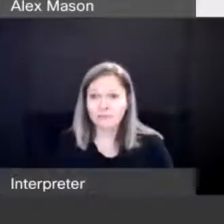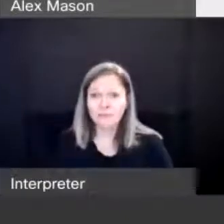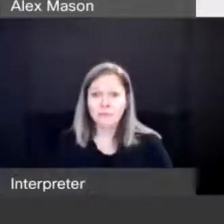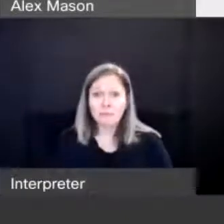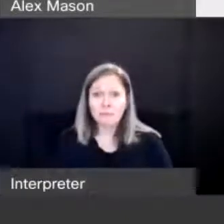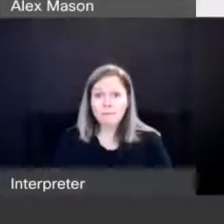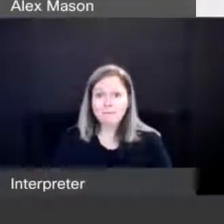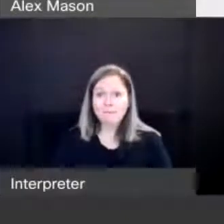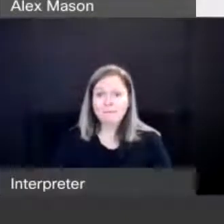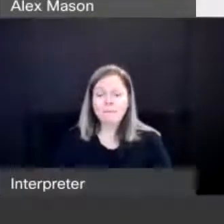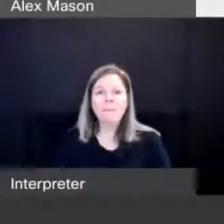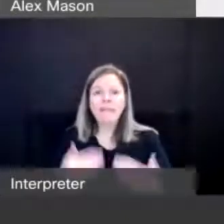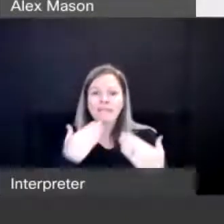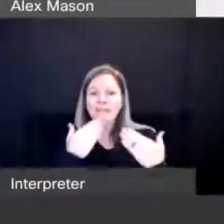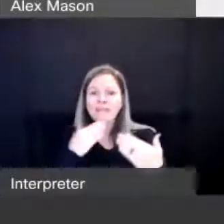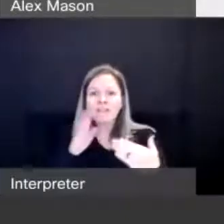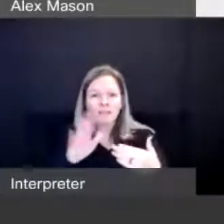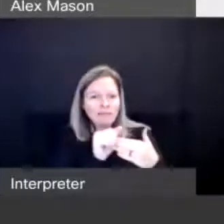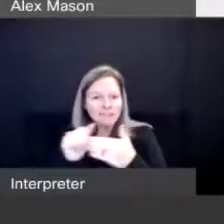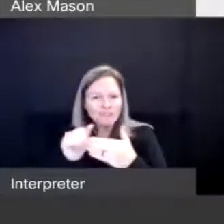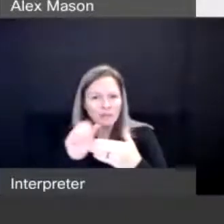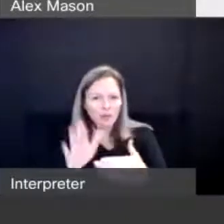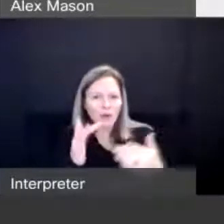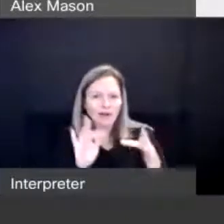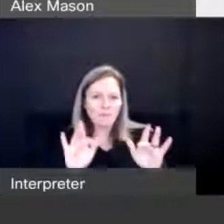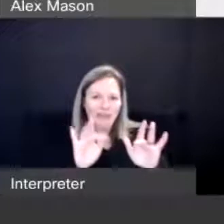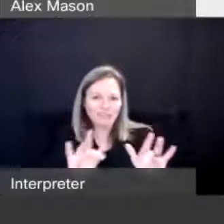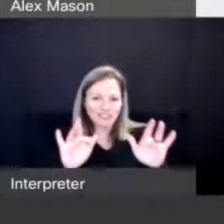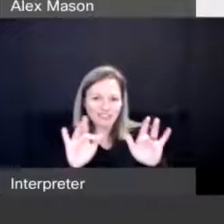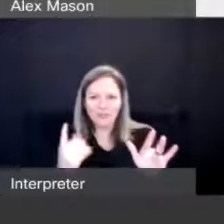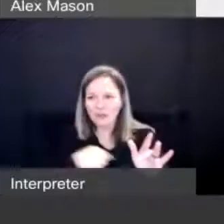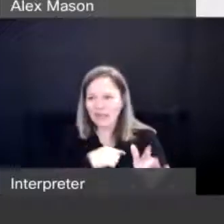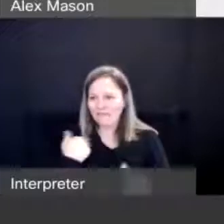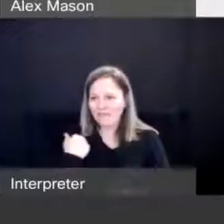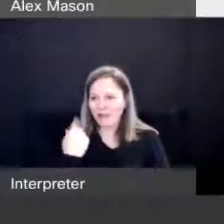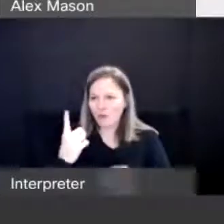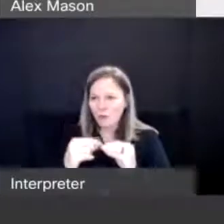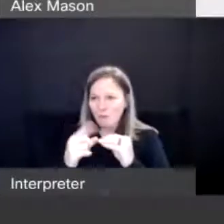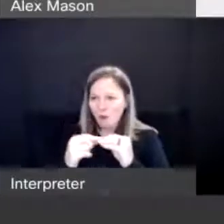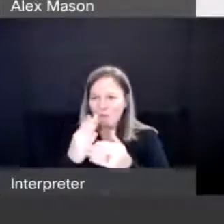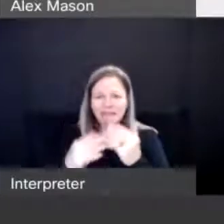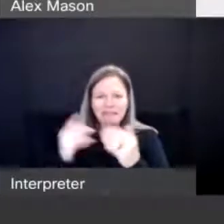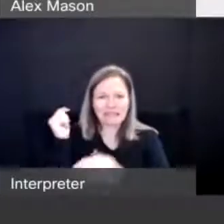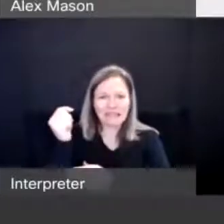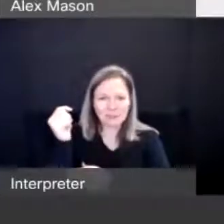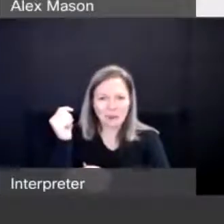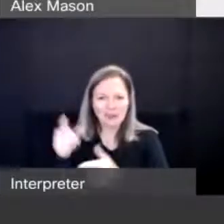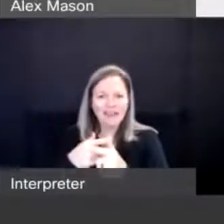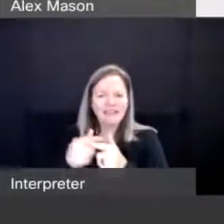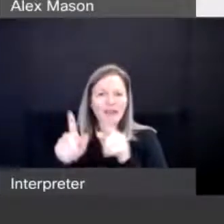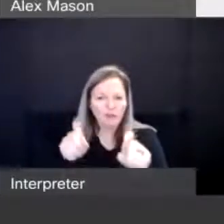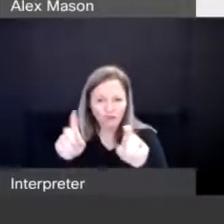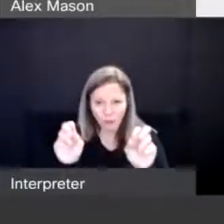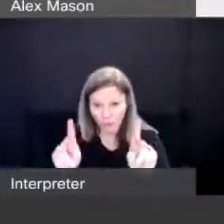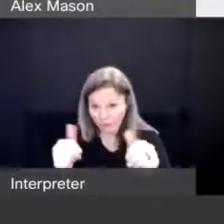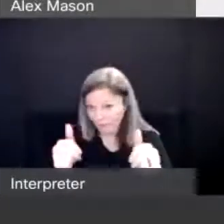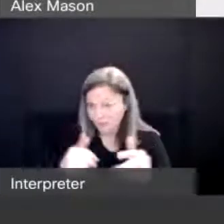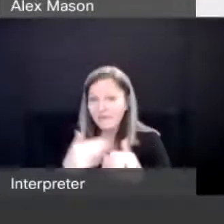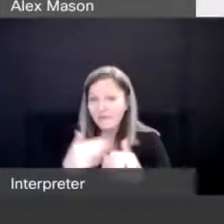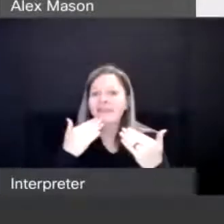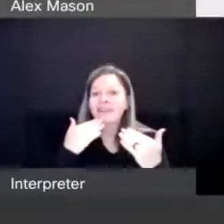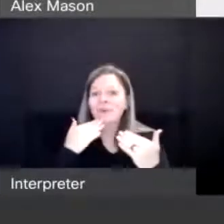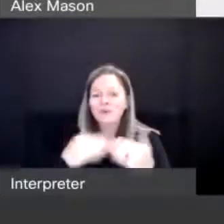Thank you for your leadership and your compassion. We have one more piece of testimony and then we'll ask questions. Okay, thank you,